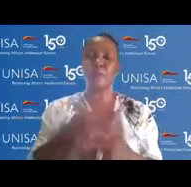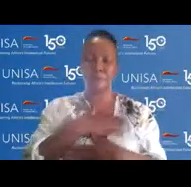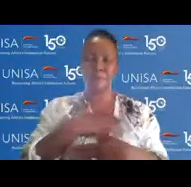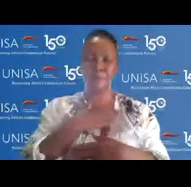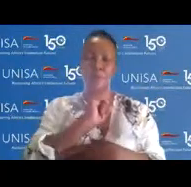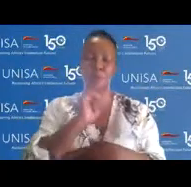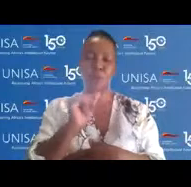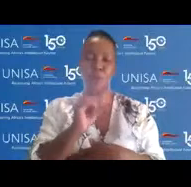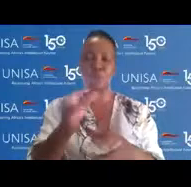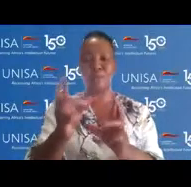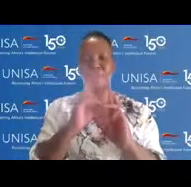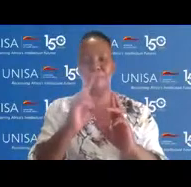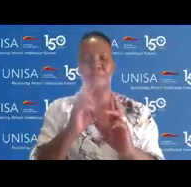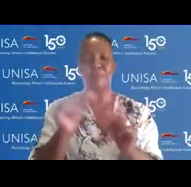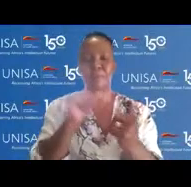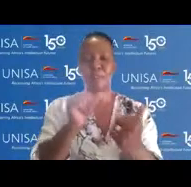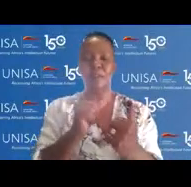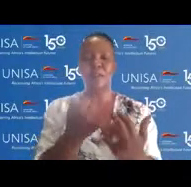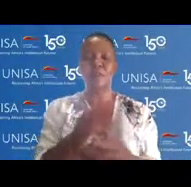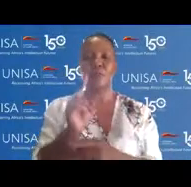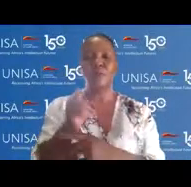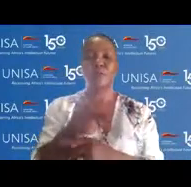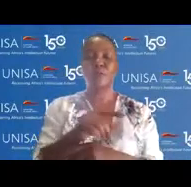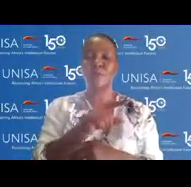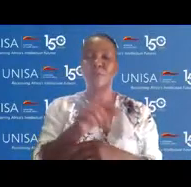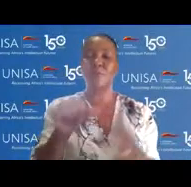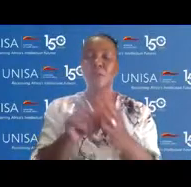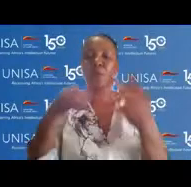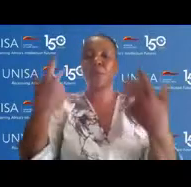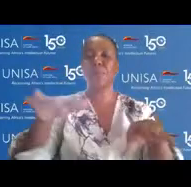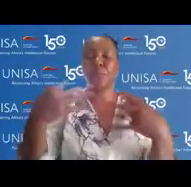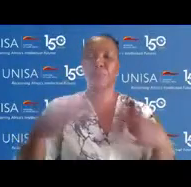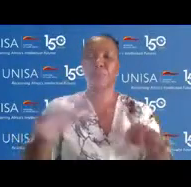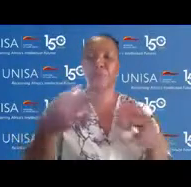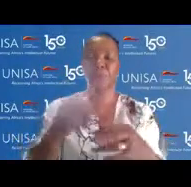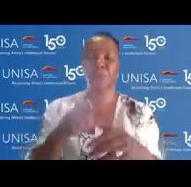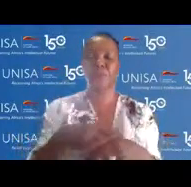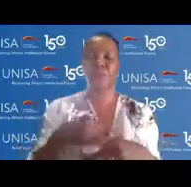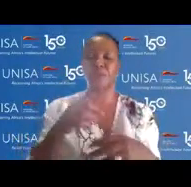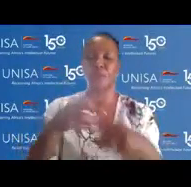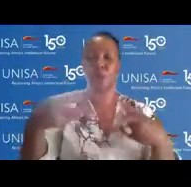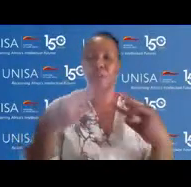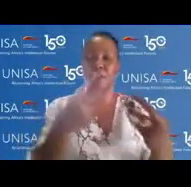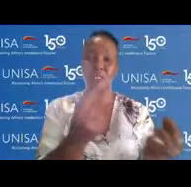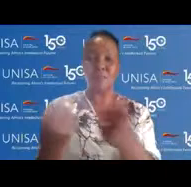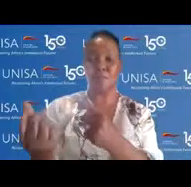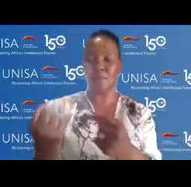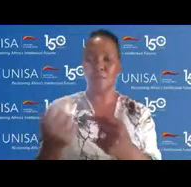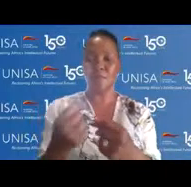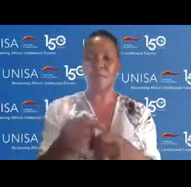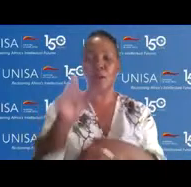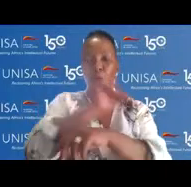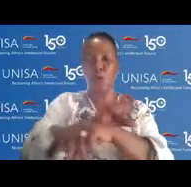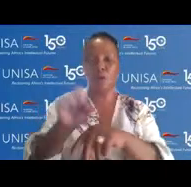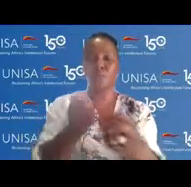this as well, because it really is important in the work that we're doing and the courses that we're offering, like what we're doing